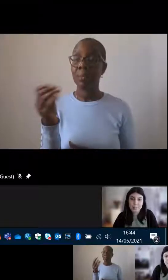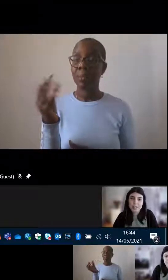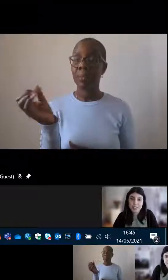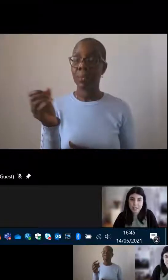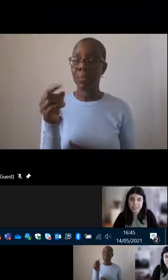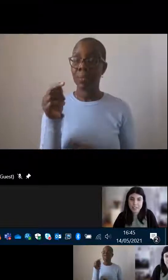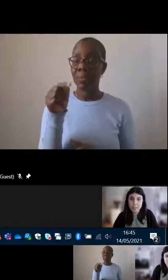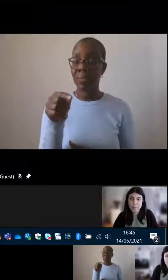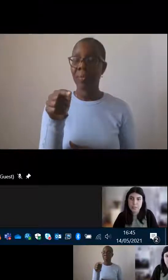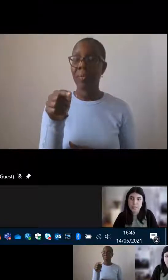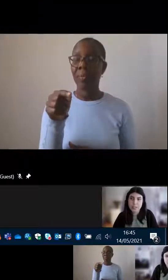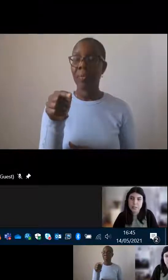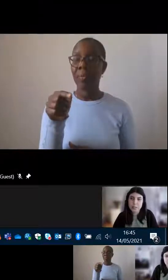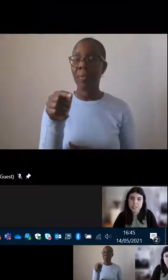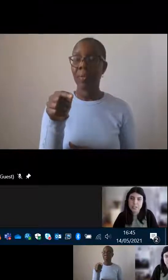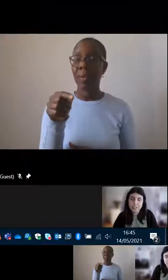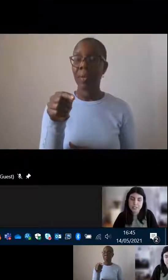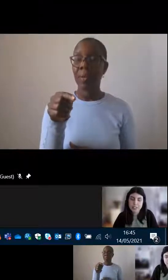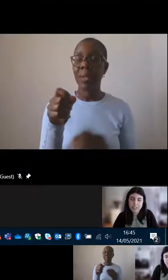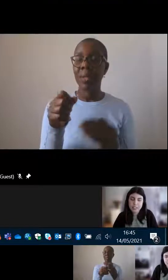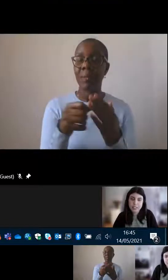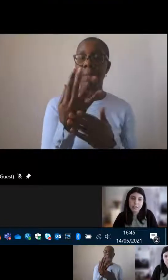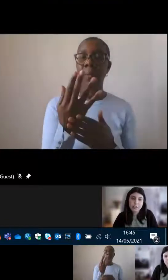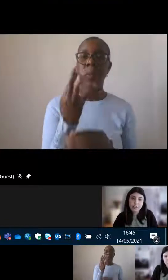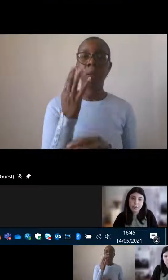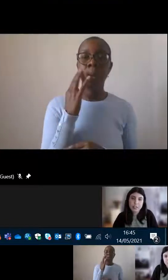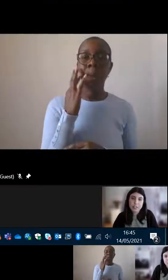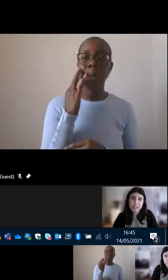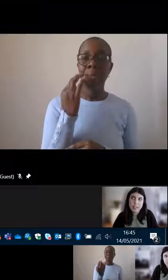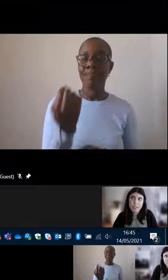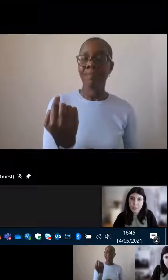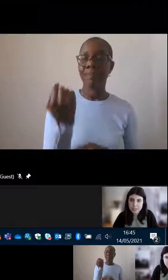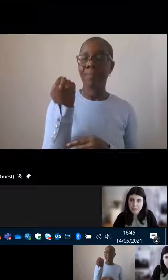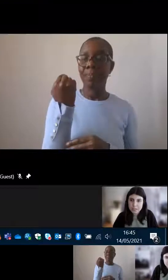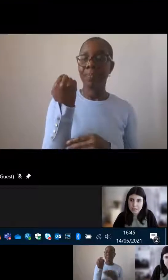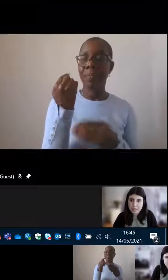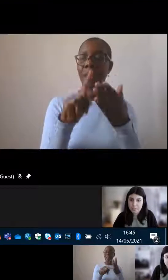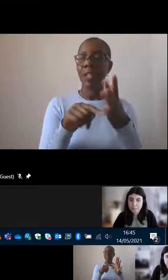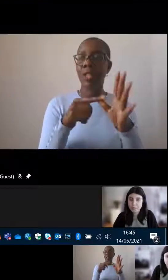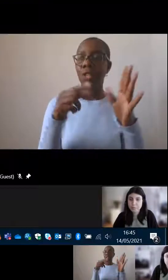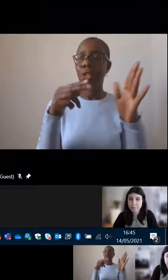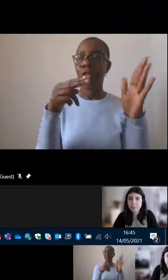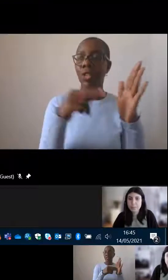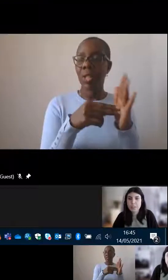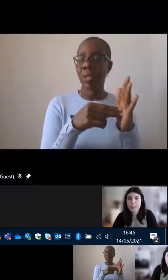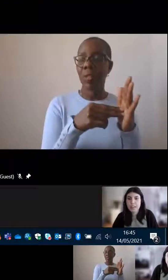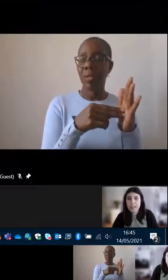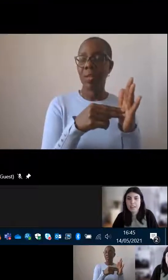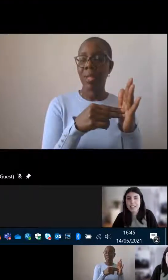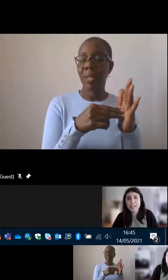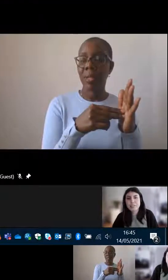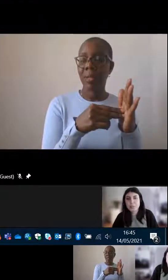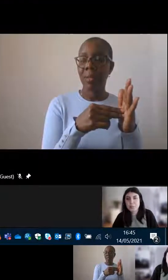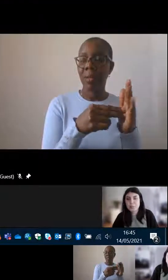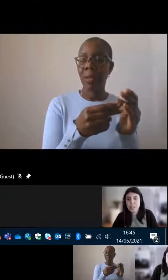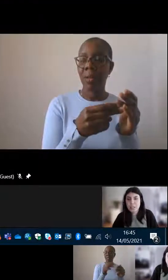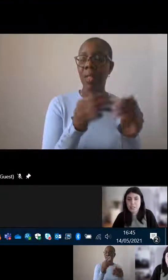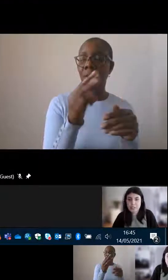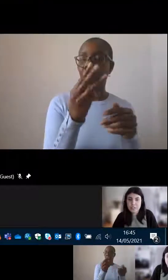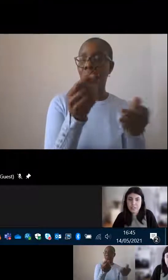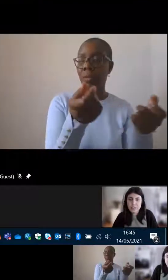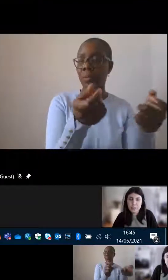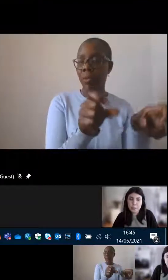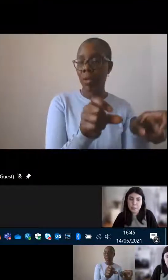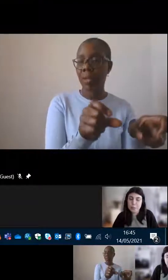is a presentation that was developed in January during the third lockdown, and therefore some of